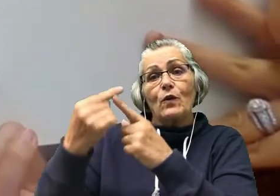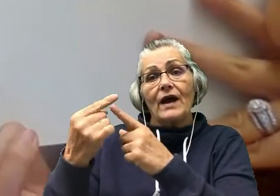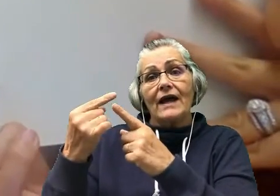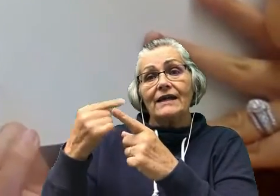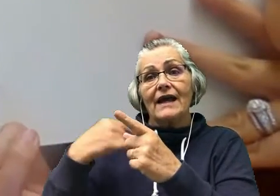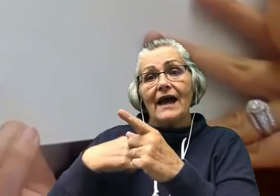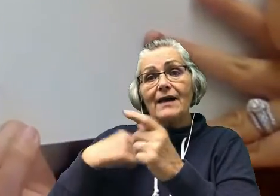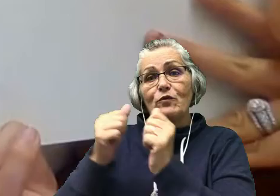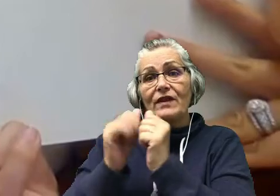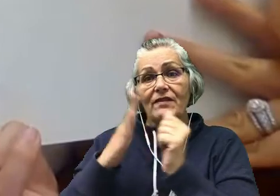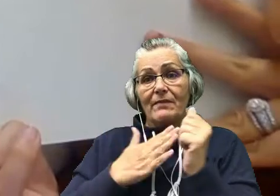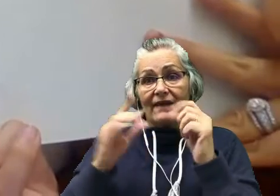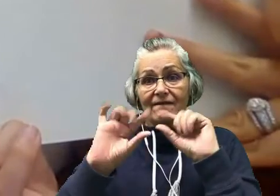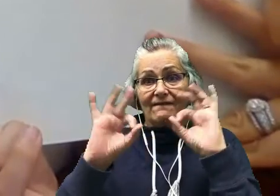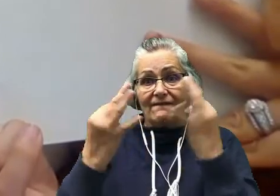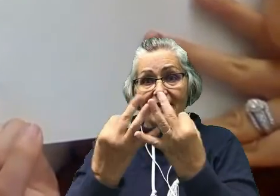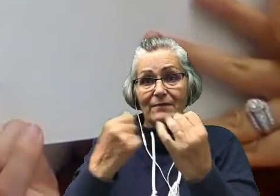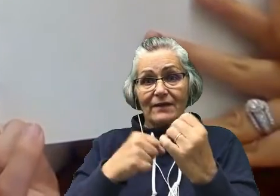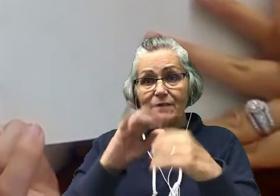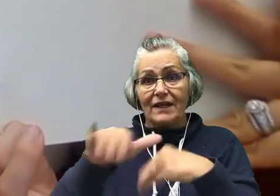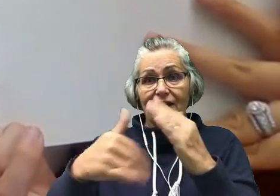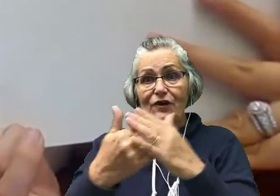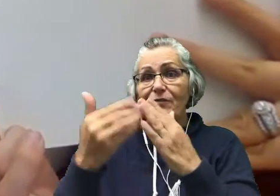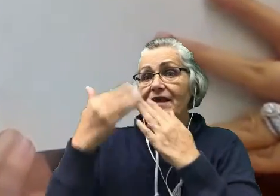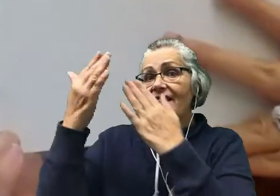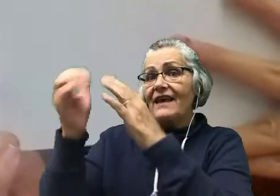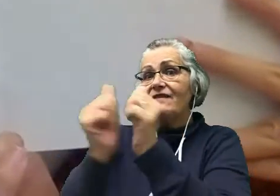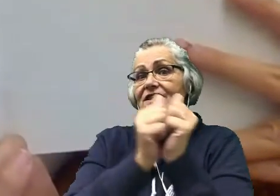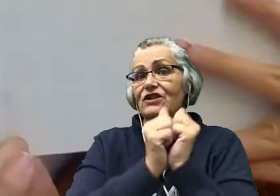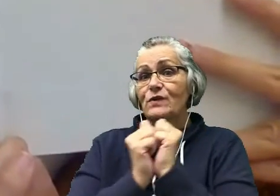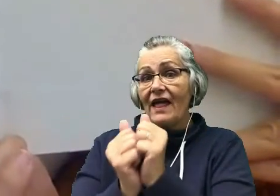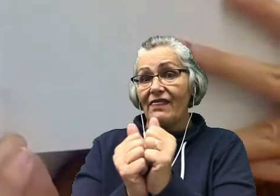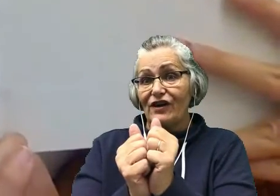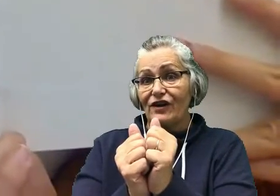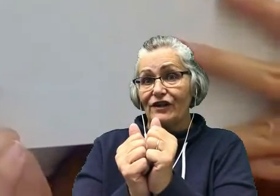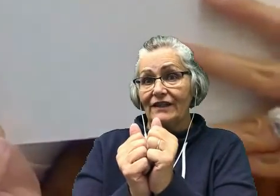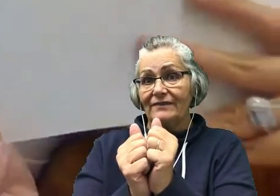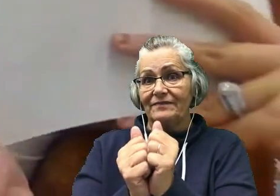when I'm with my family and we can all be thankful together.